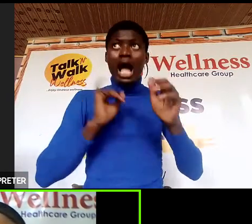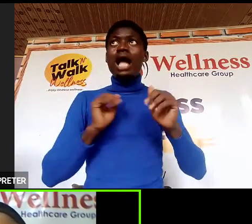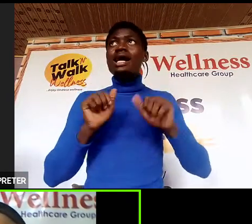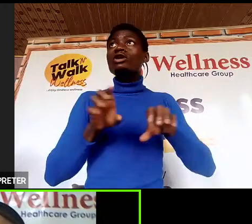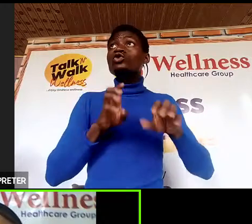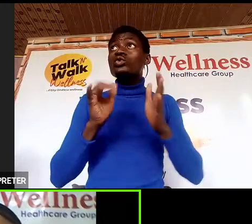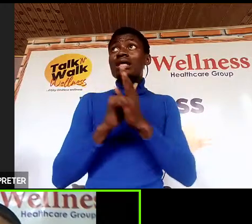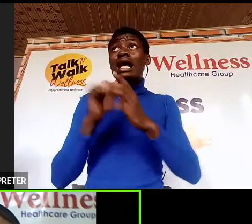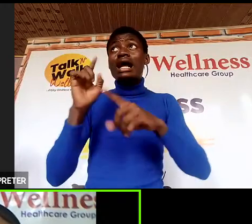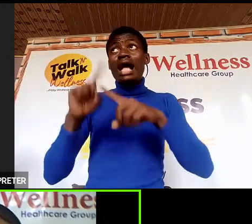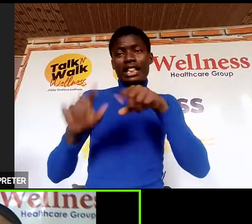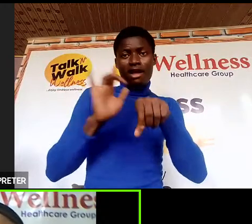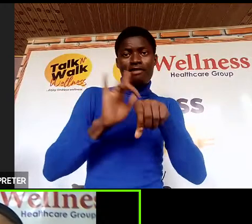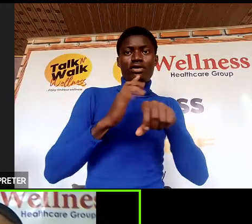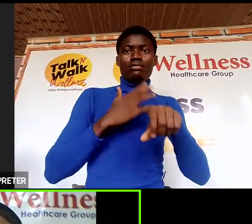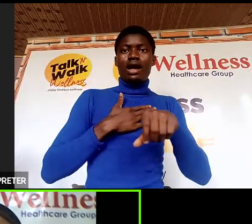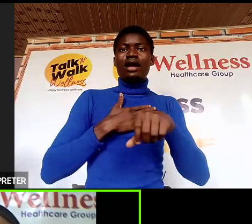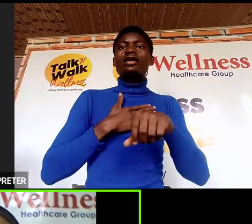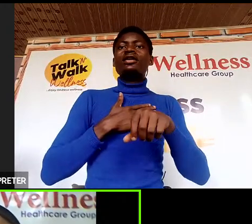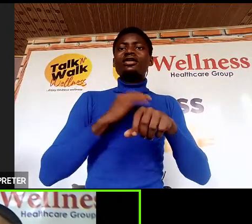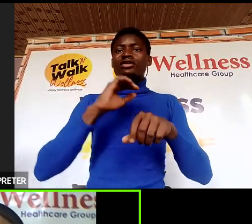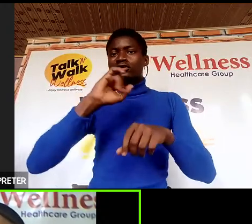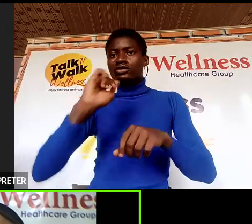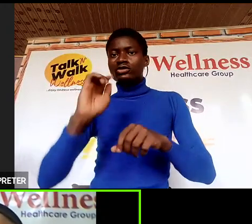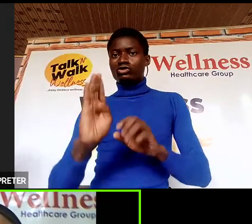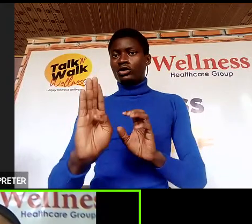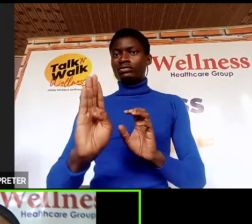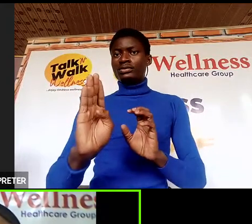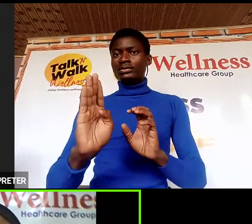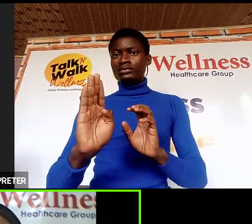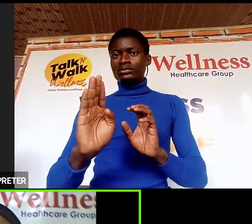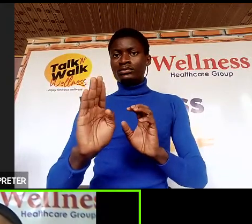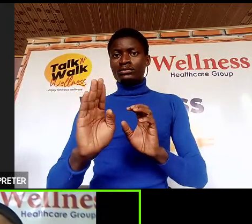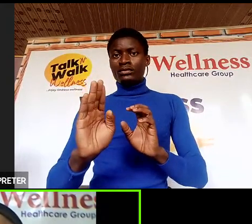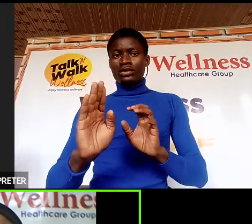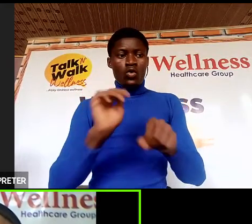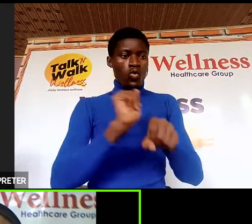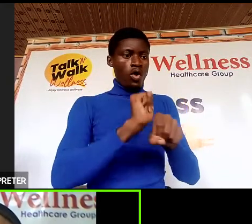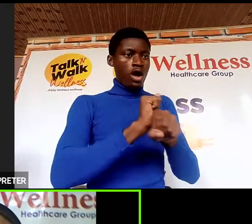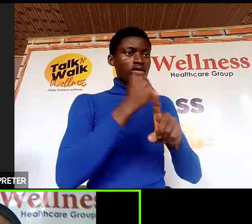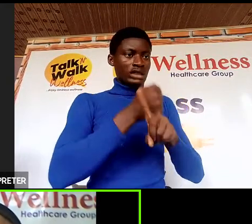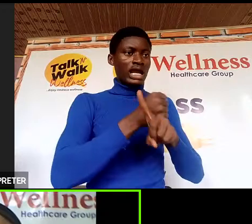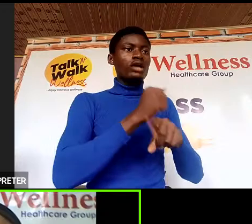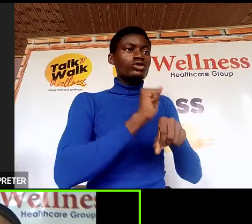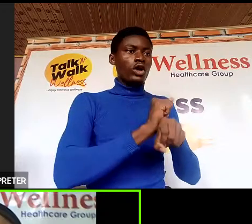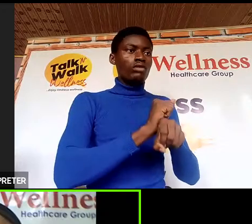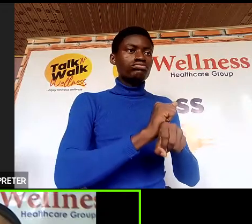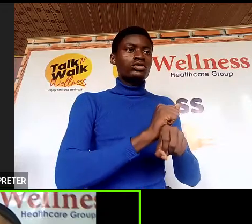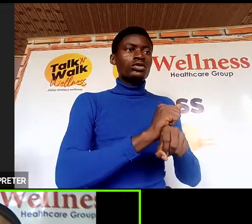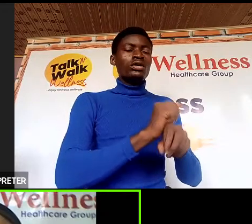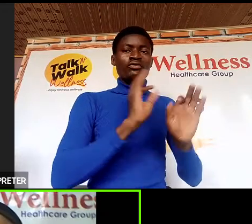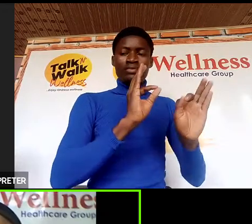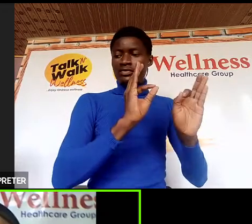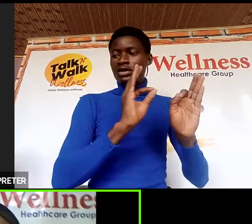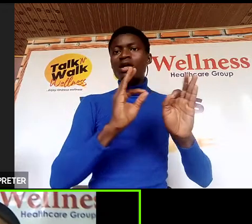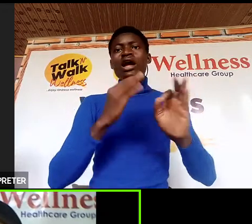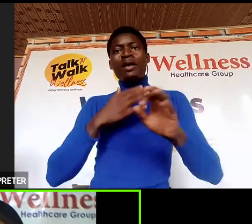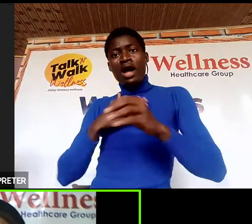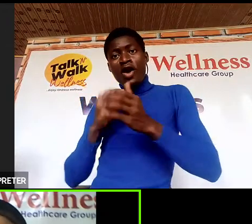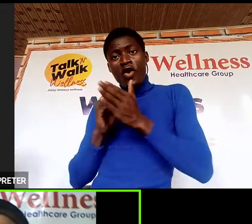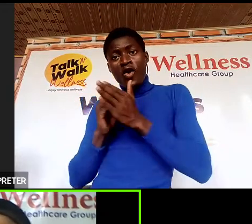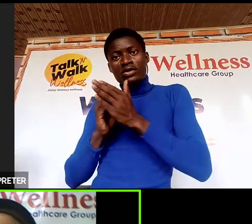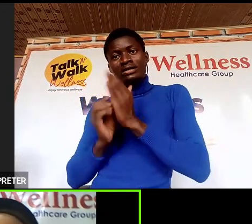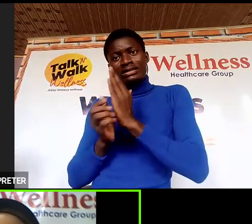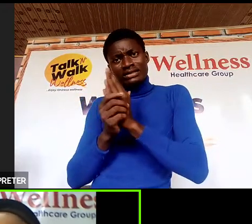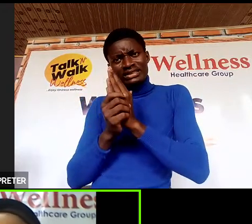be okay. But when the second one comes, and when they start going to secondary school and all that, you might begin to realize that why is it not enough? What he's